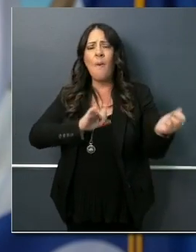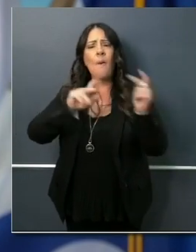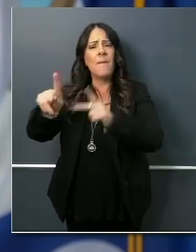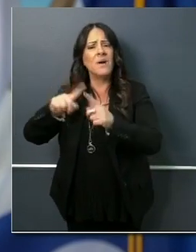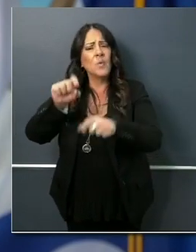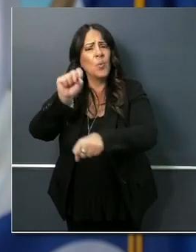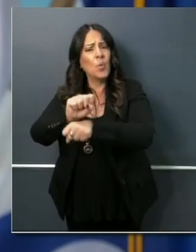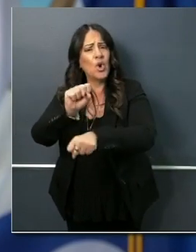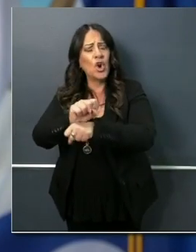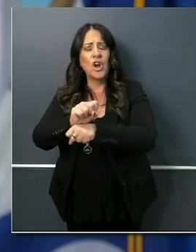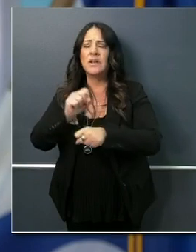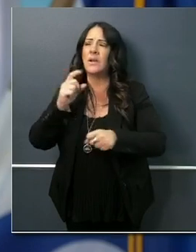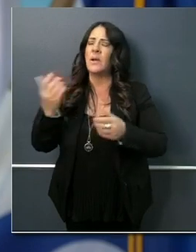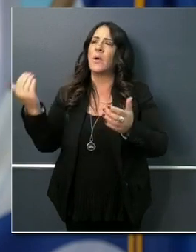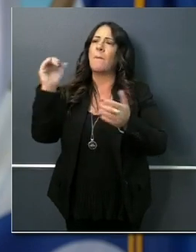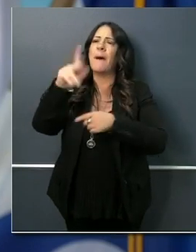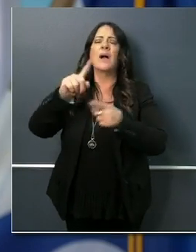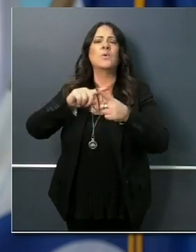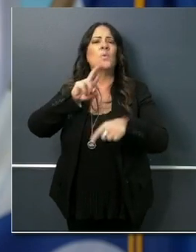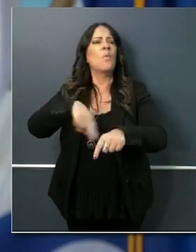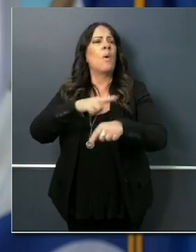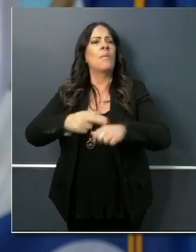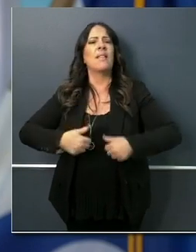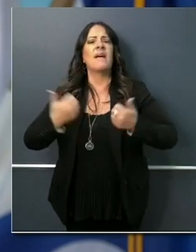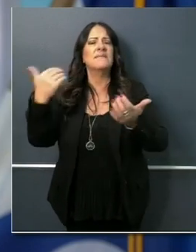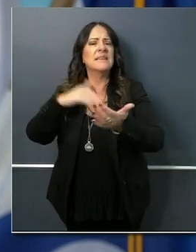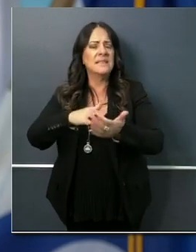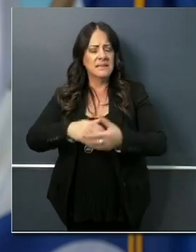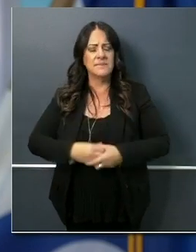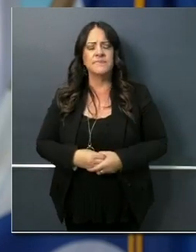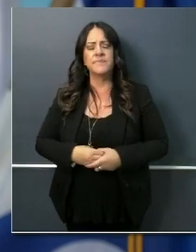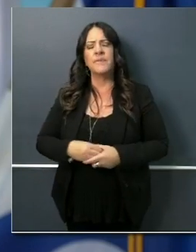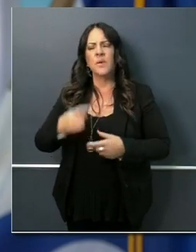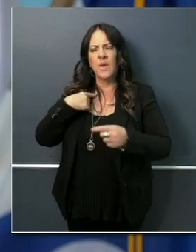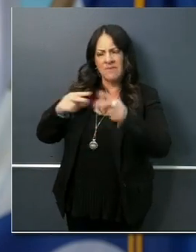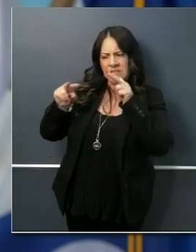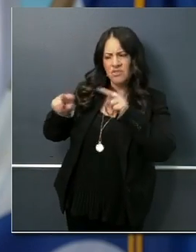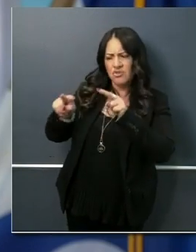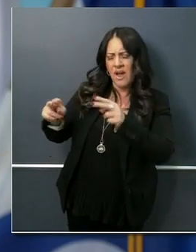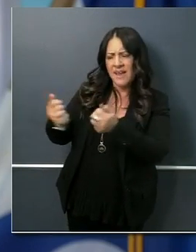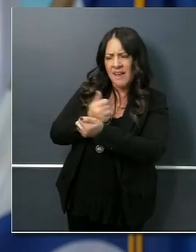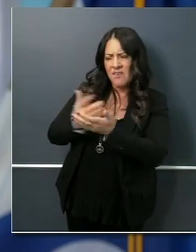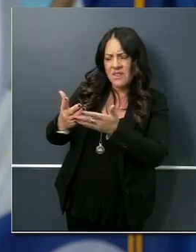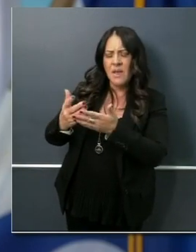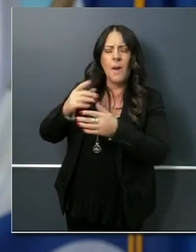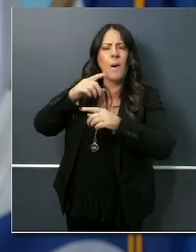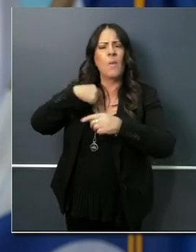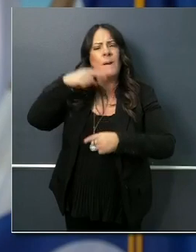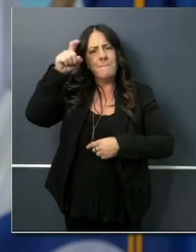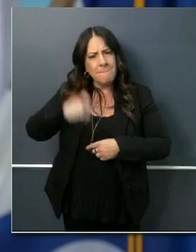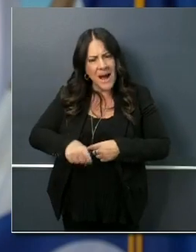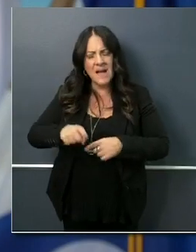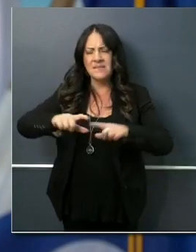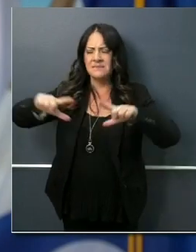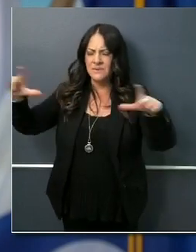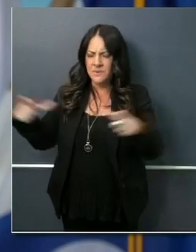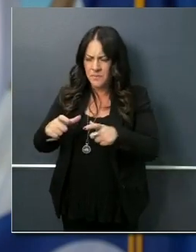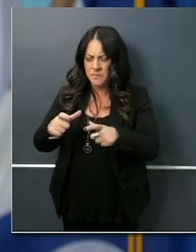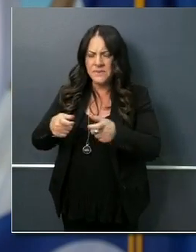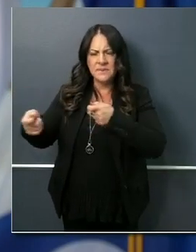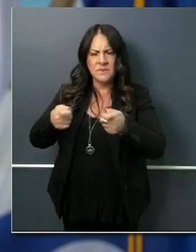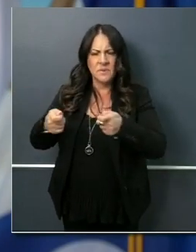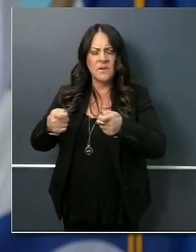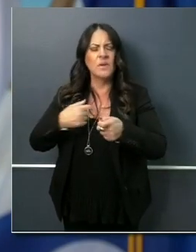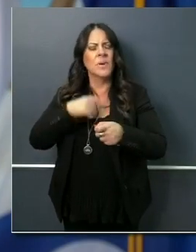of normalcy. We continue to have to track the reality of today, and that is we've got to tame this virus. We've got to continue to practice